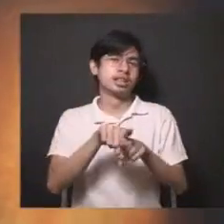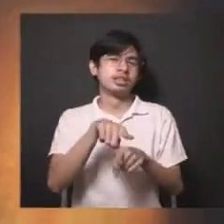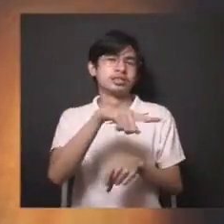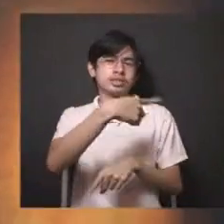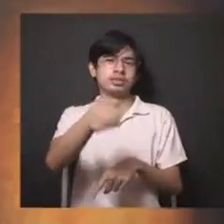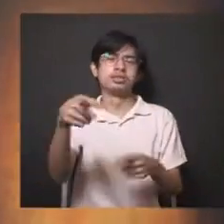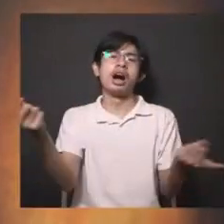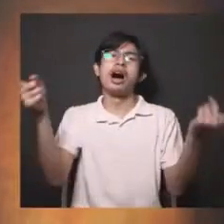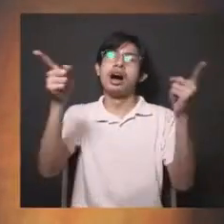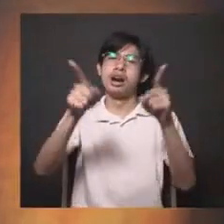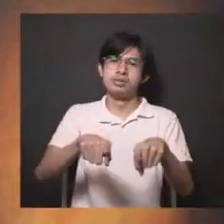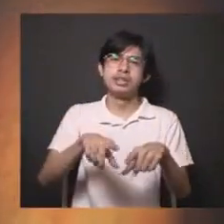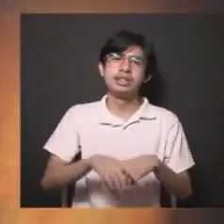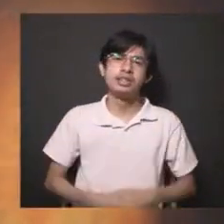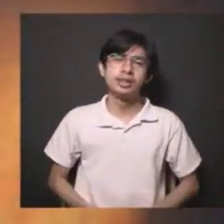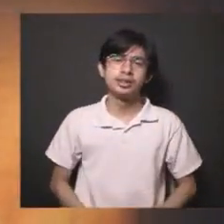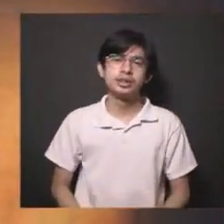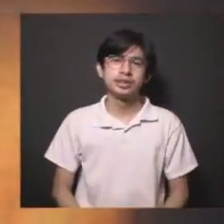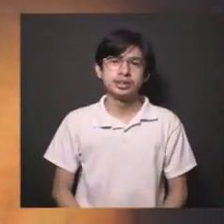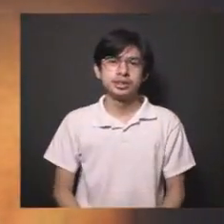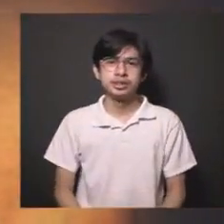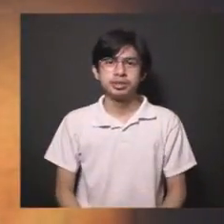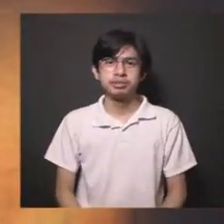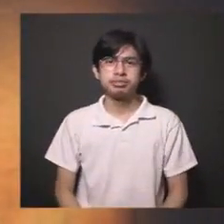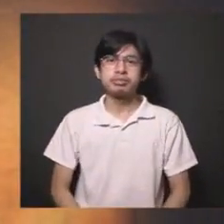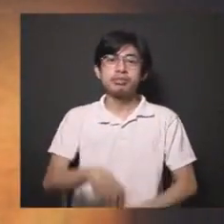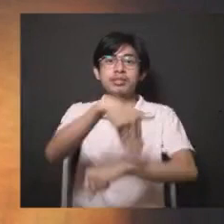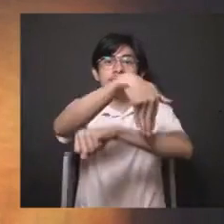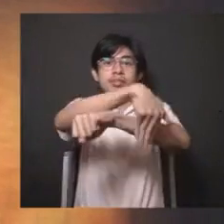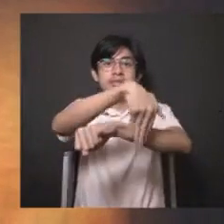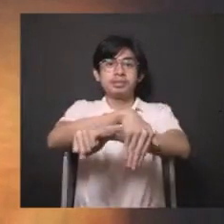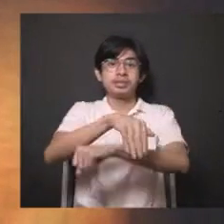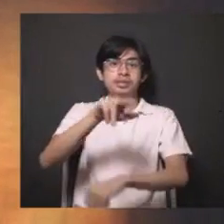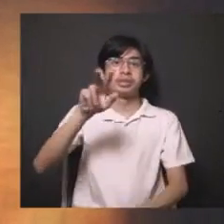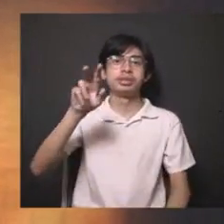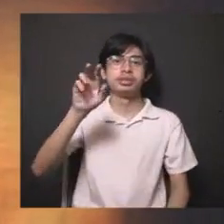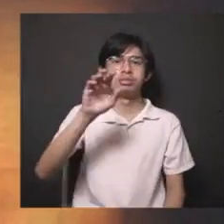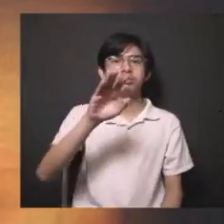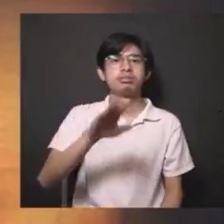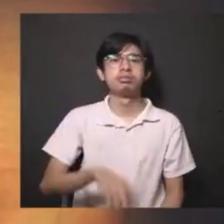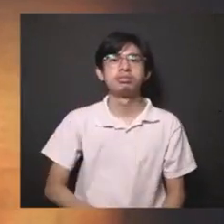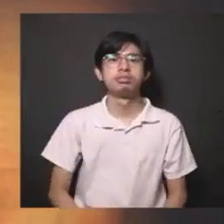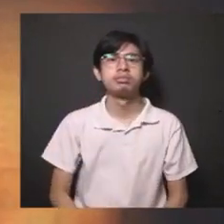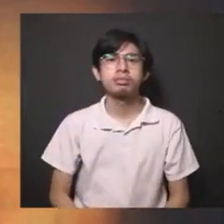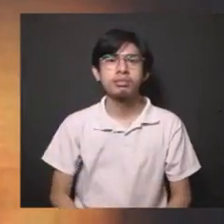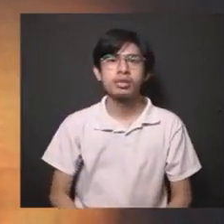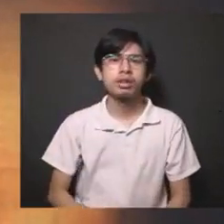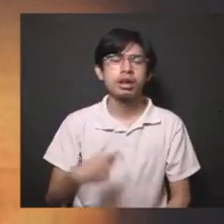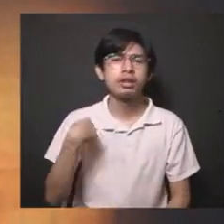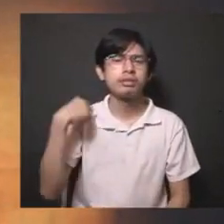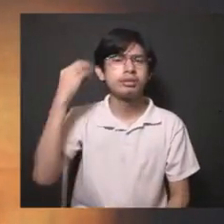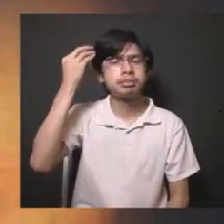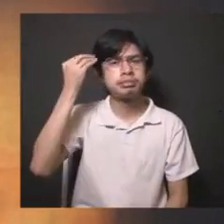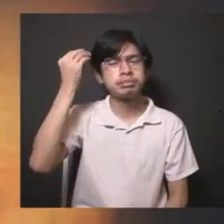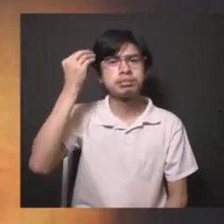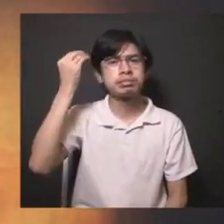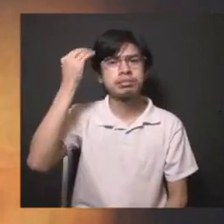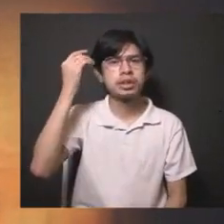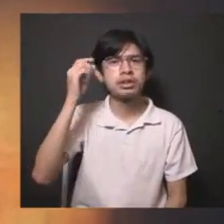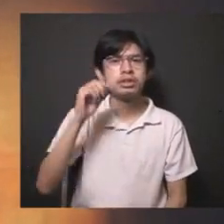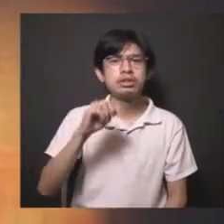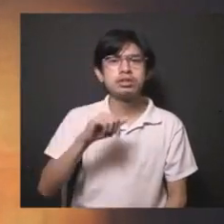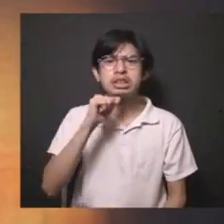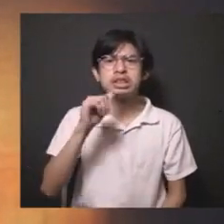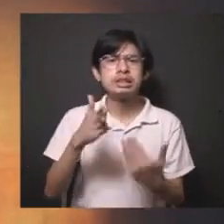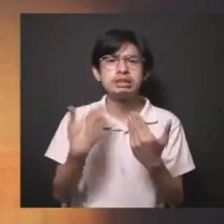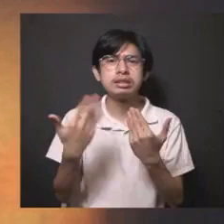it says in verse 42. By the way, you know what? Another reflection there. It wasn't easy for Joseph to do this, by the way. Because